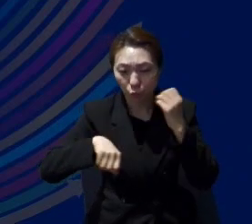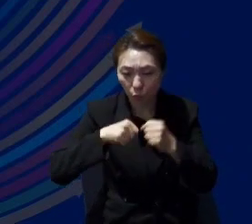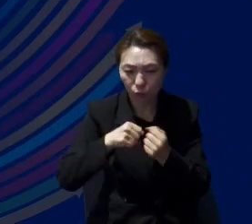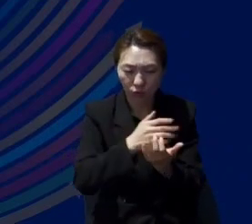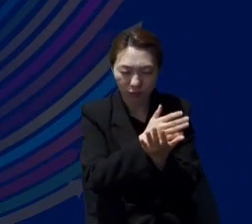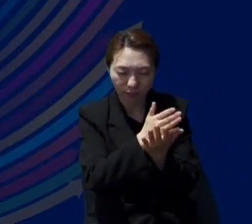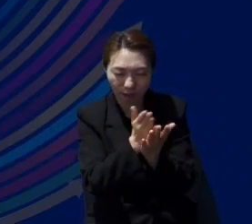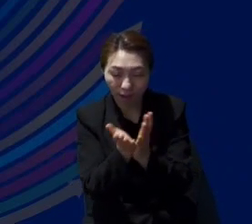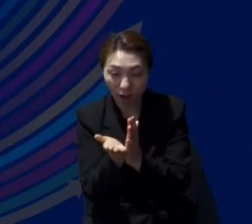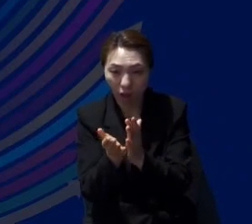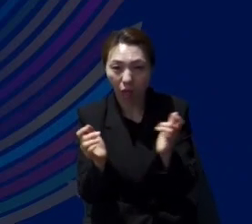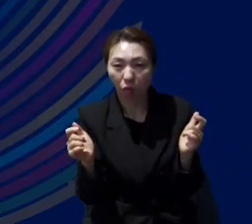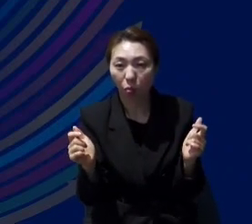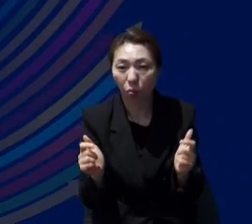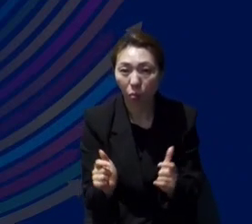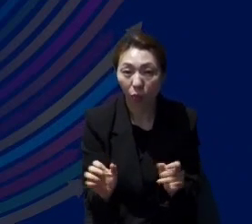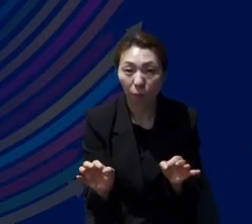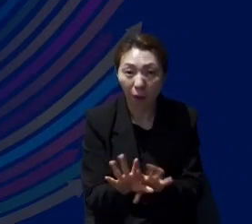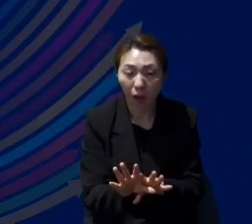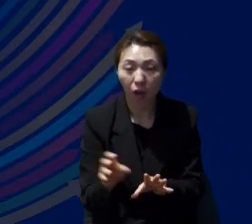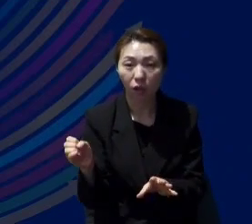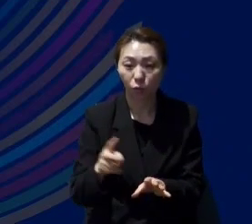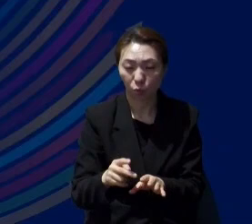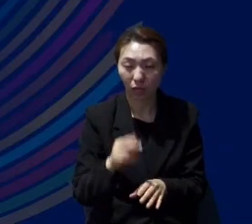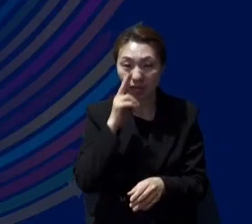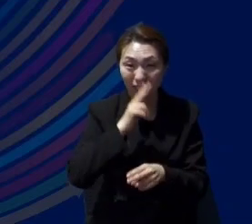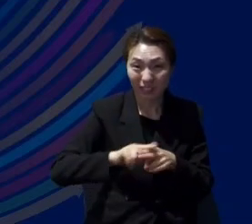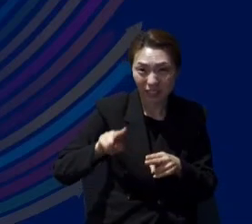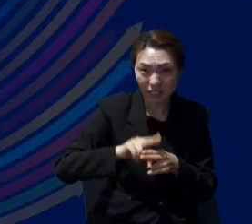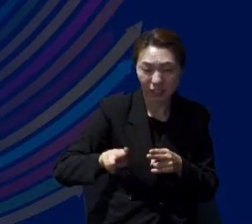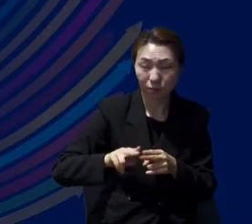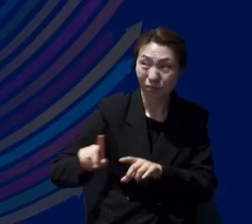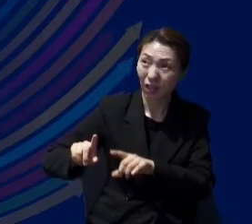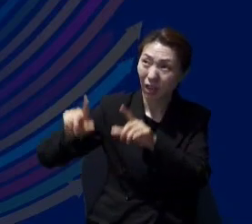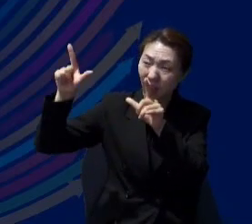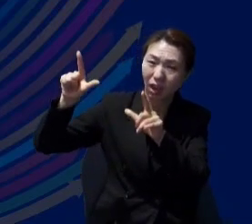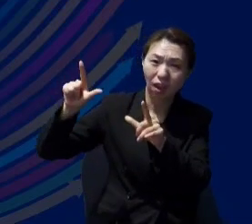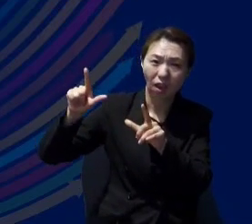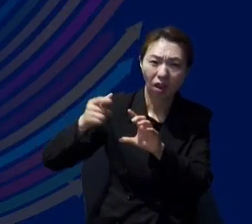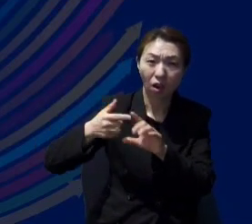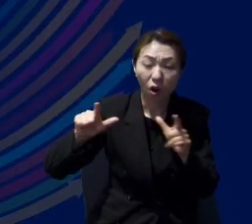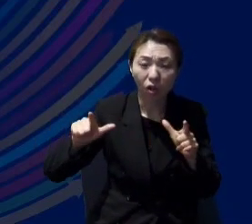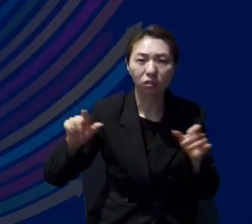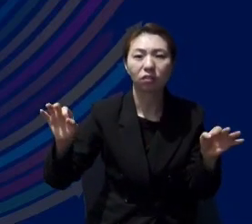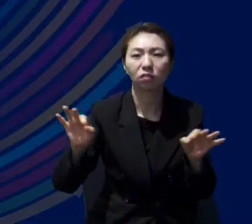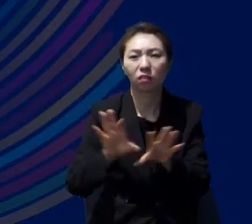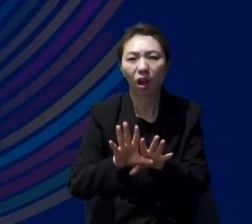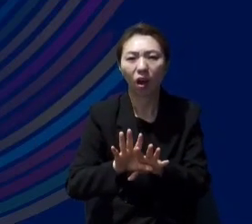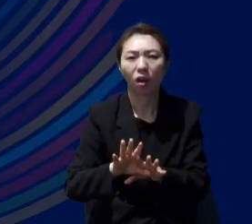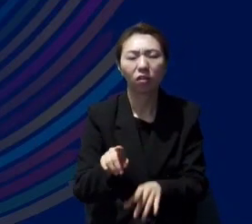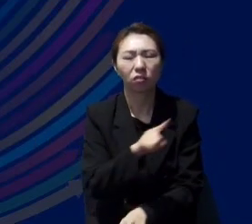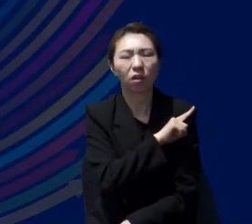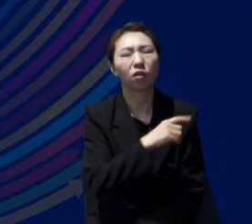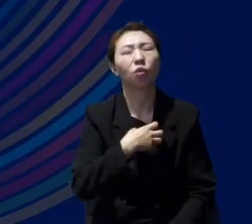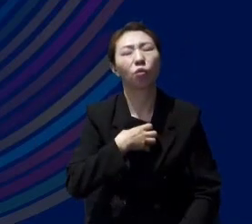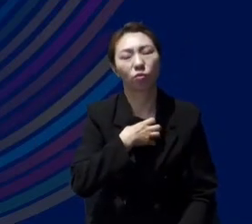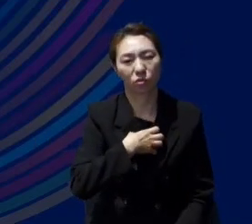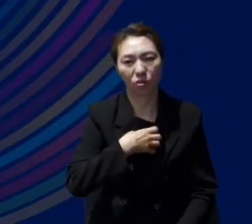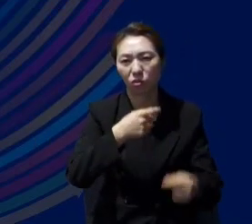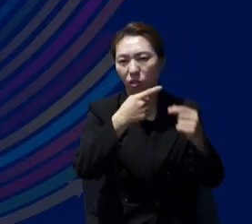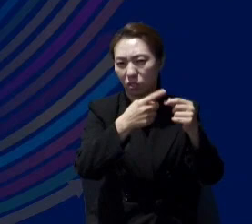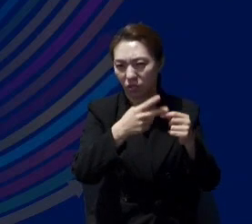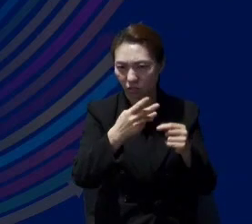resource shortages also in the planetary boundaries are all going to be the number 1 risk. Now, how does that relate then? So you will see that